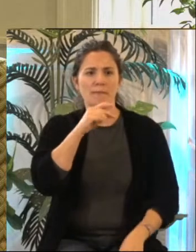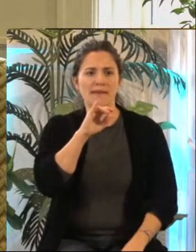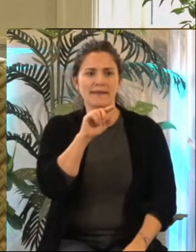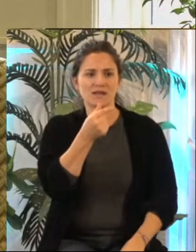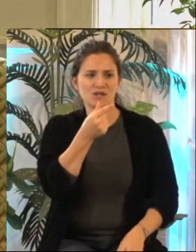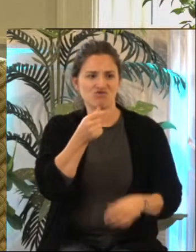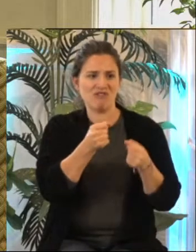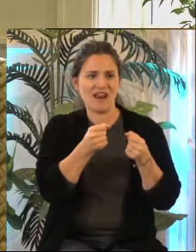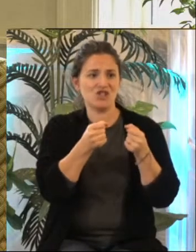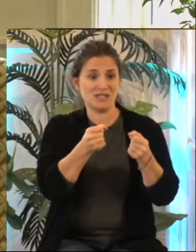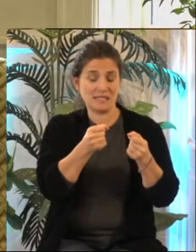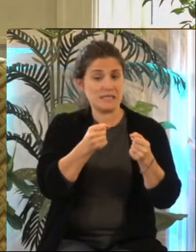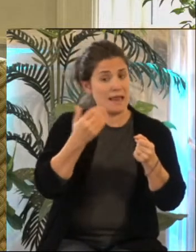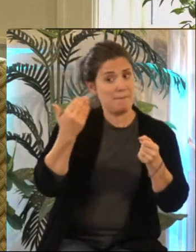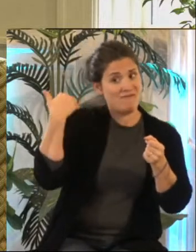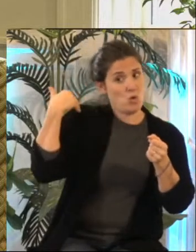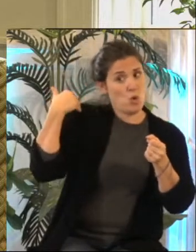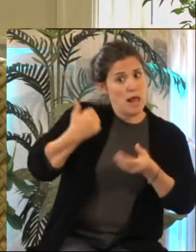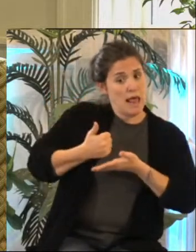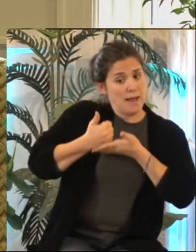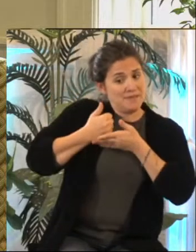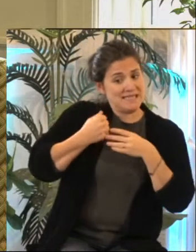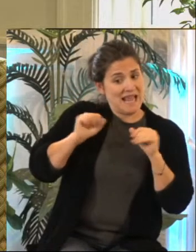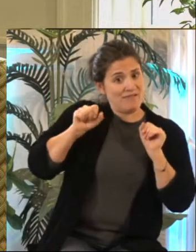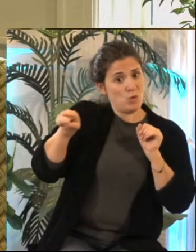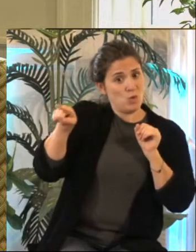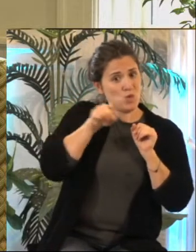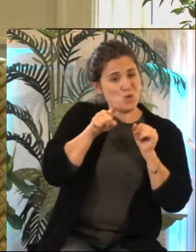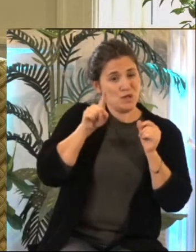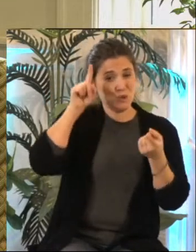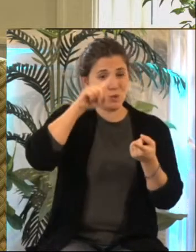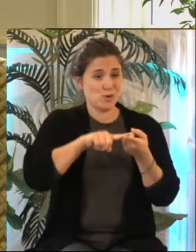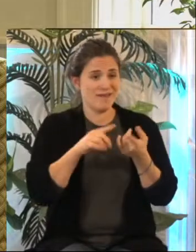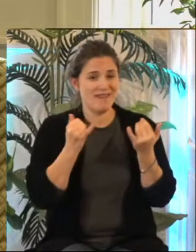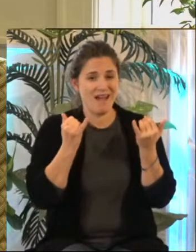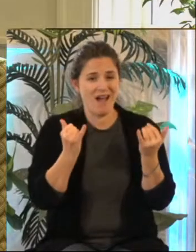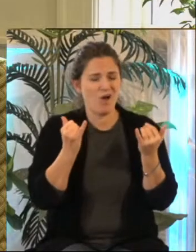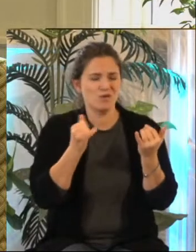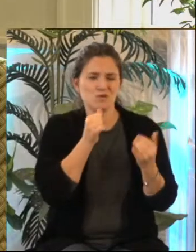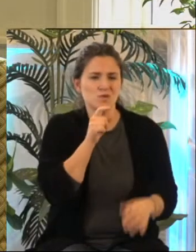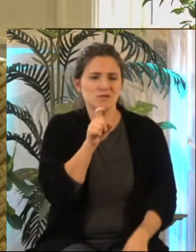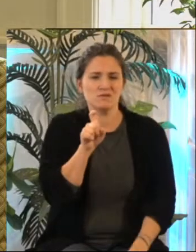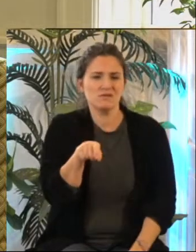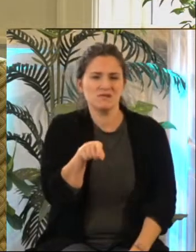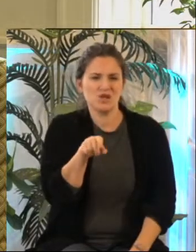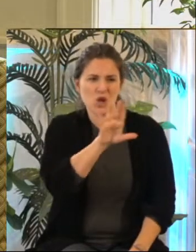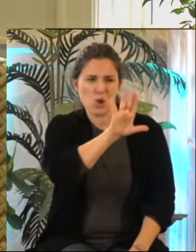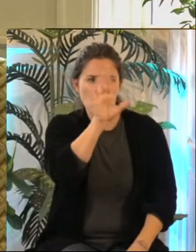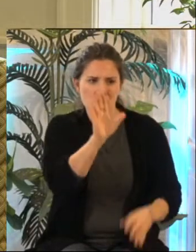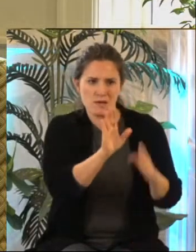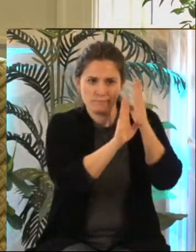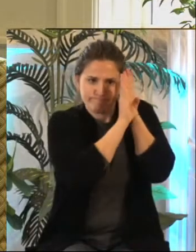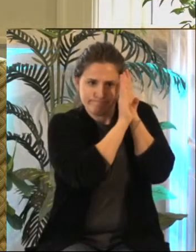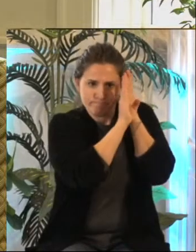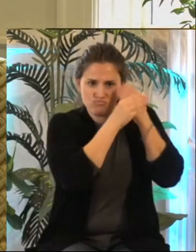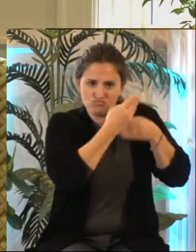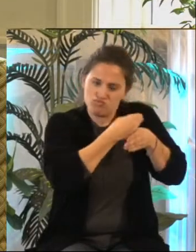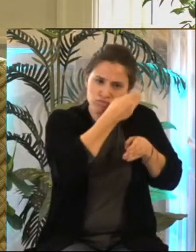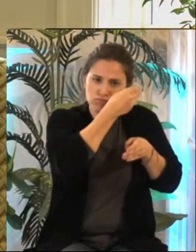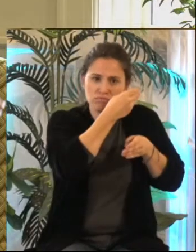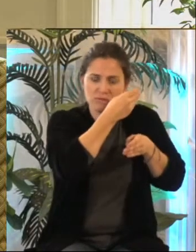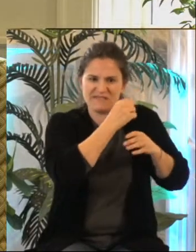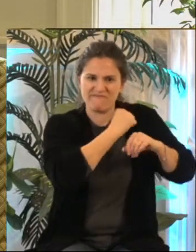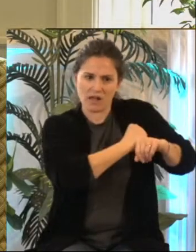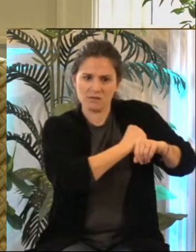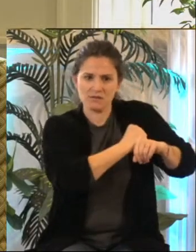good for us anymore. We may not even be aware of them. And we have prejudices and other things that just sit in the back of our minds like